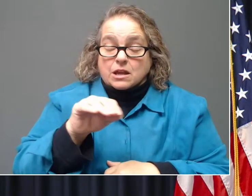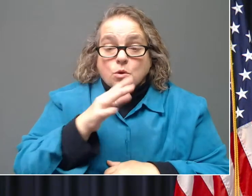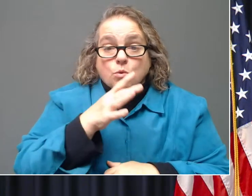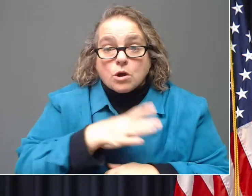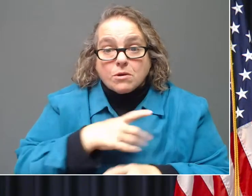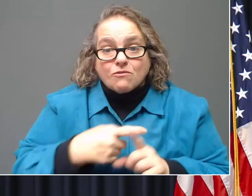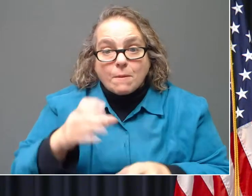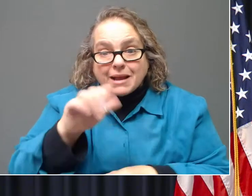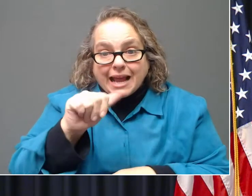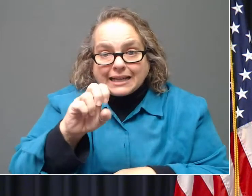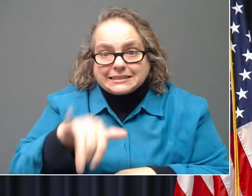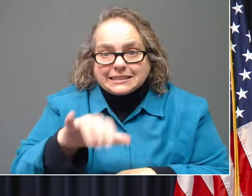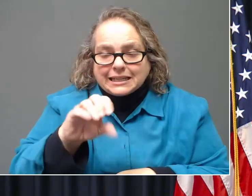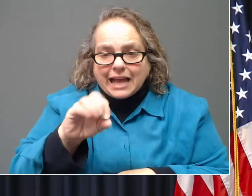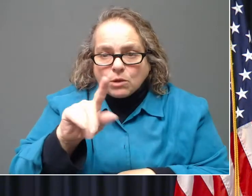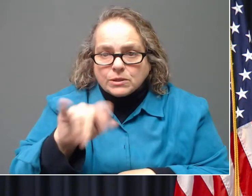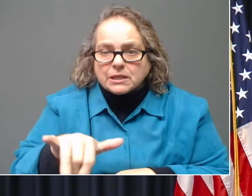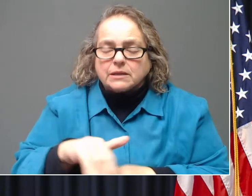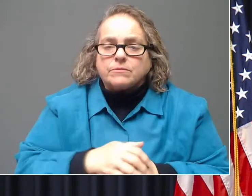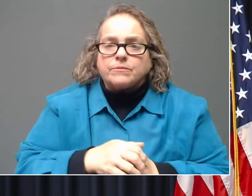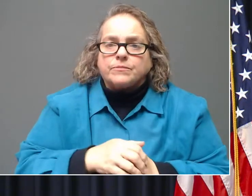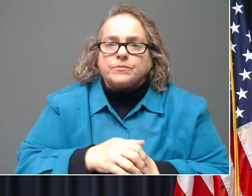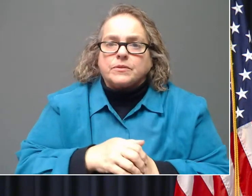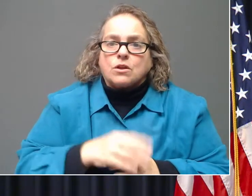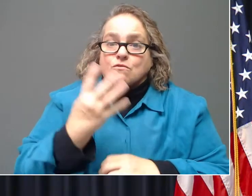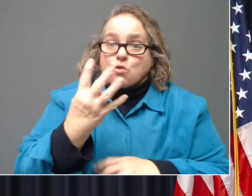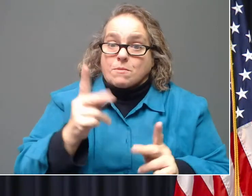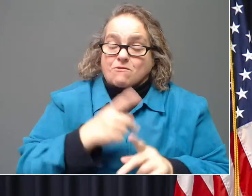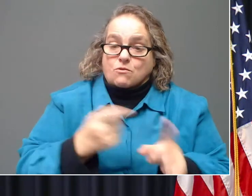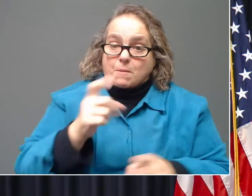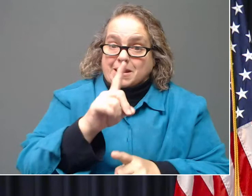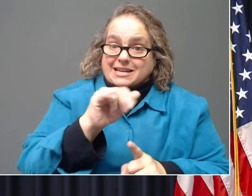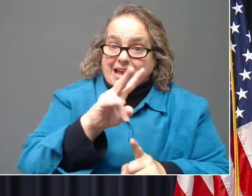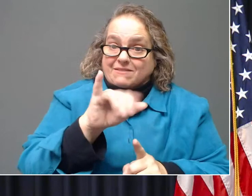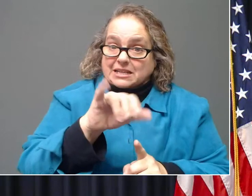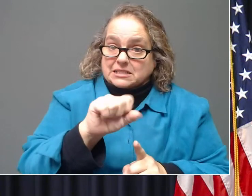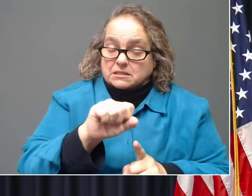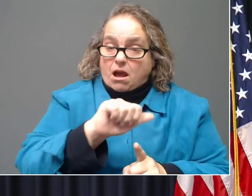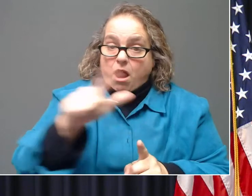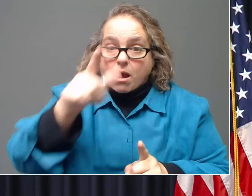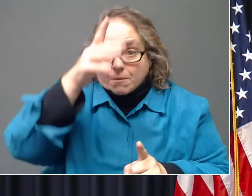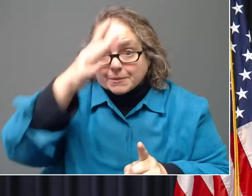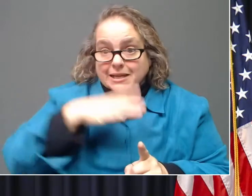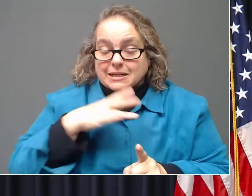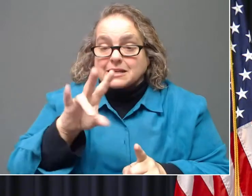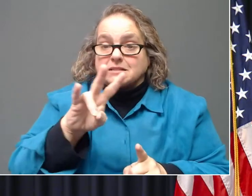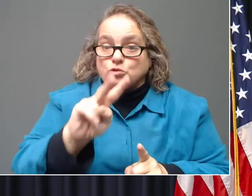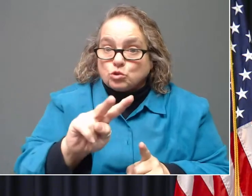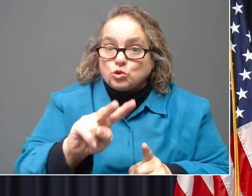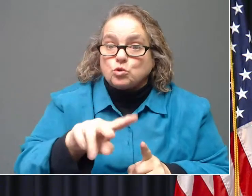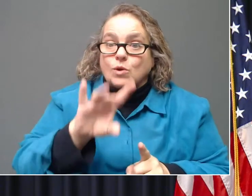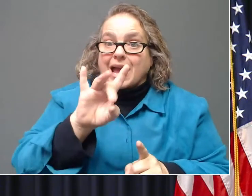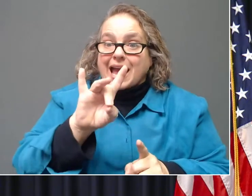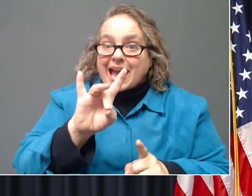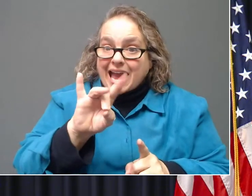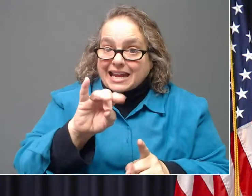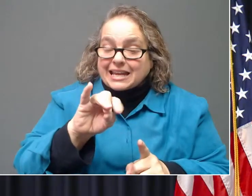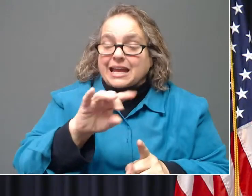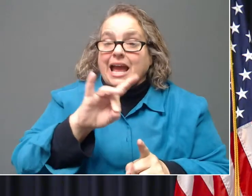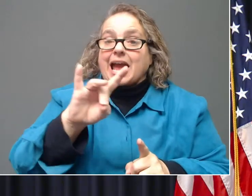County, 4 individuals from Davis, all men ages 72, 80, 87, and